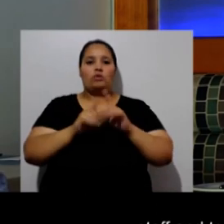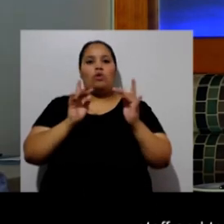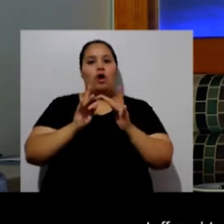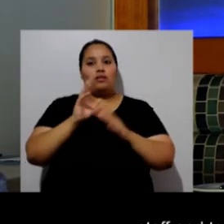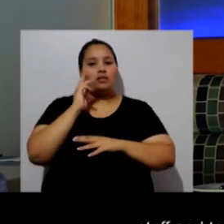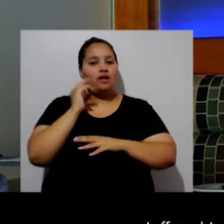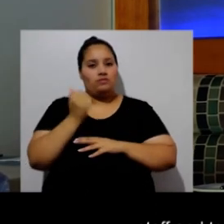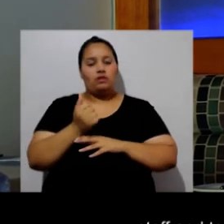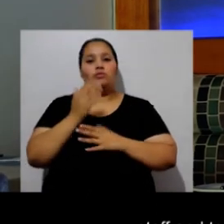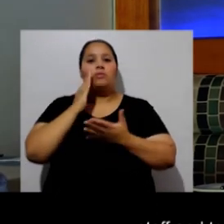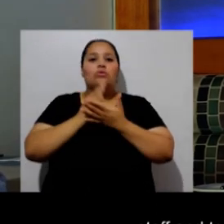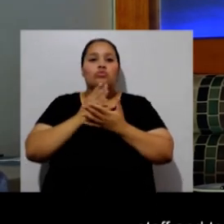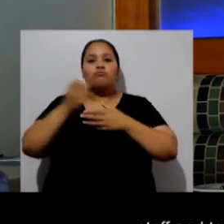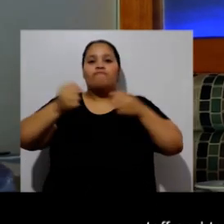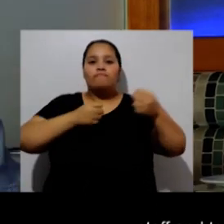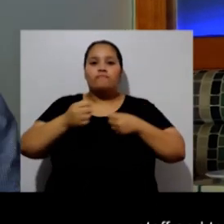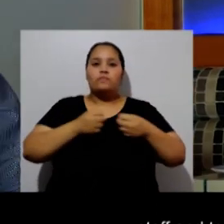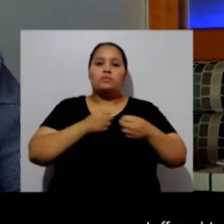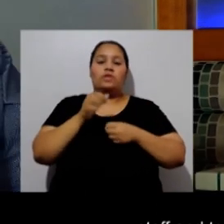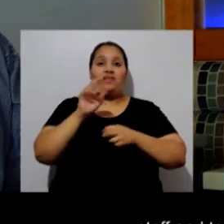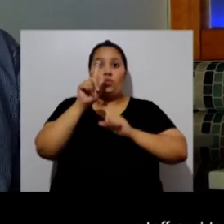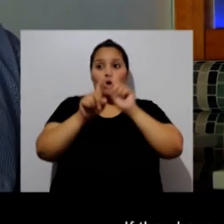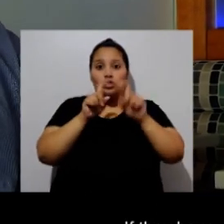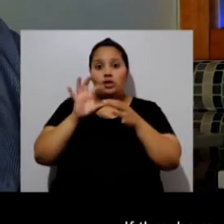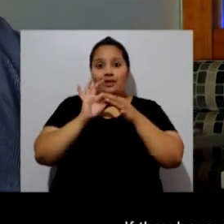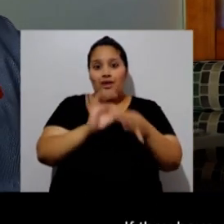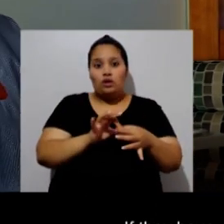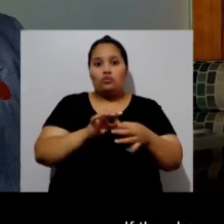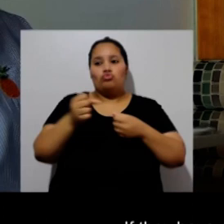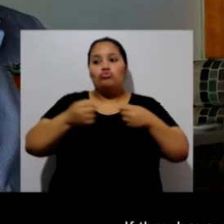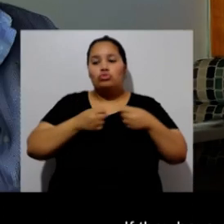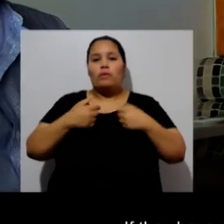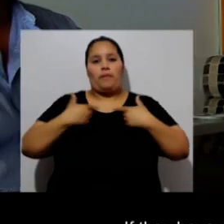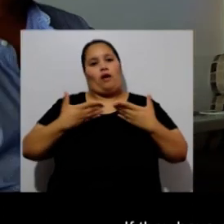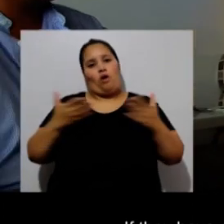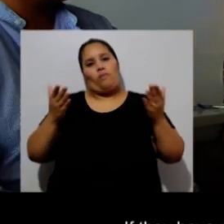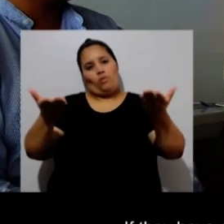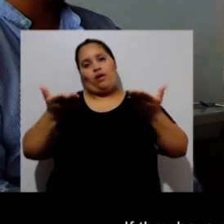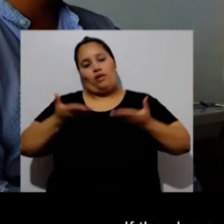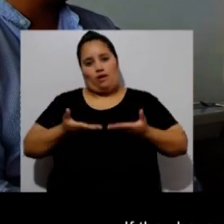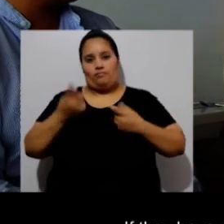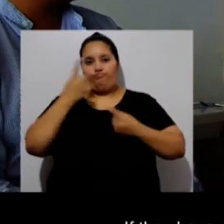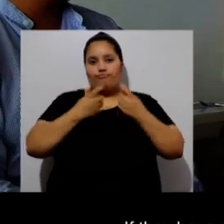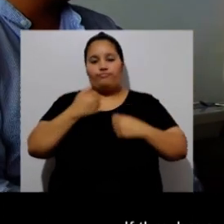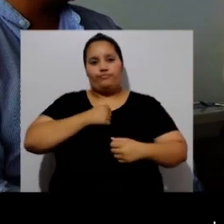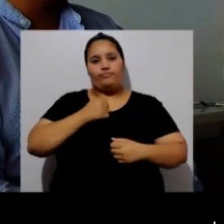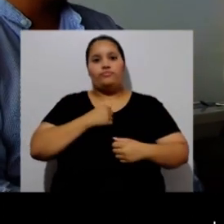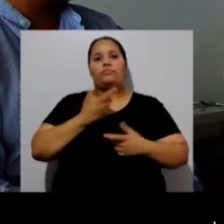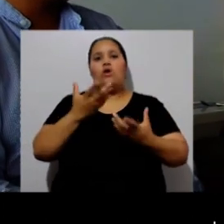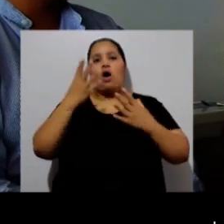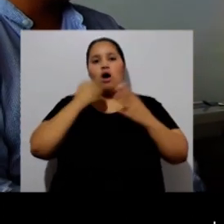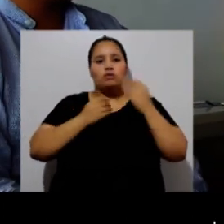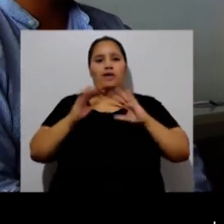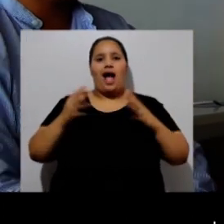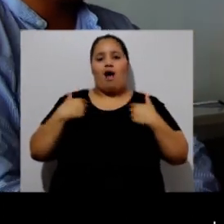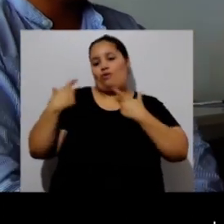and to make contact with them in order to employ. If they have any questions with regards to recruitment, I